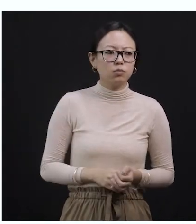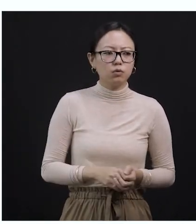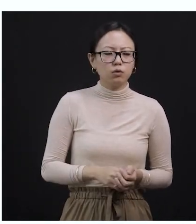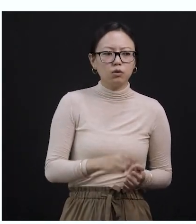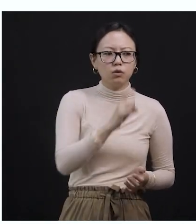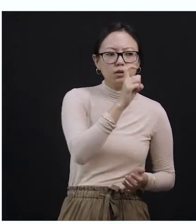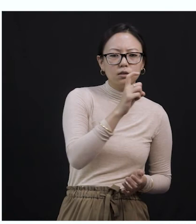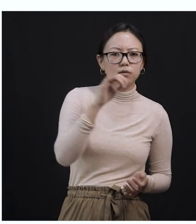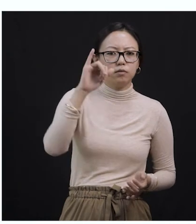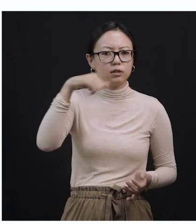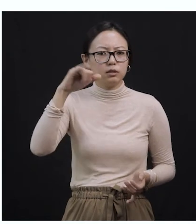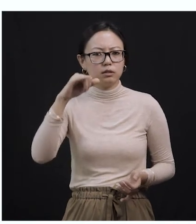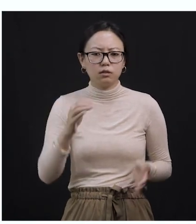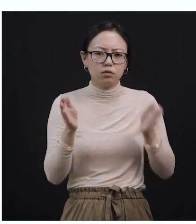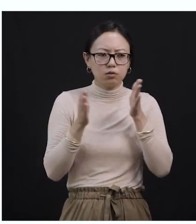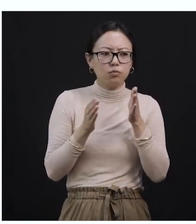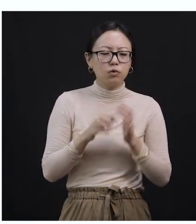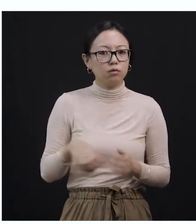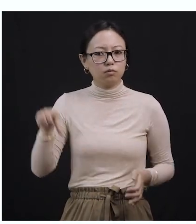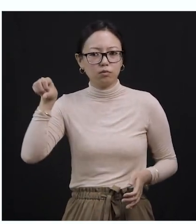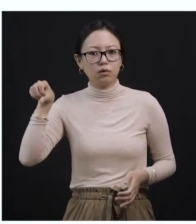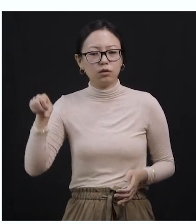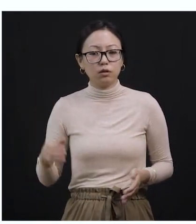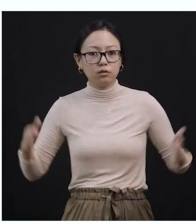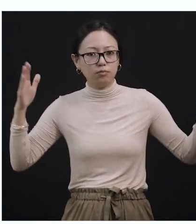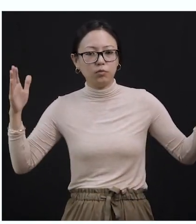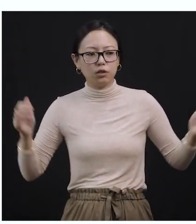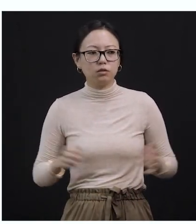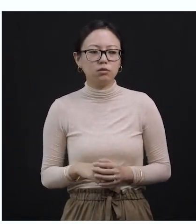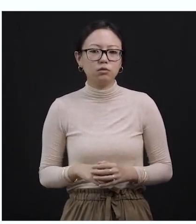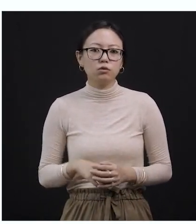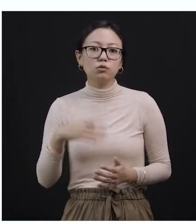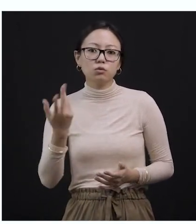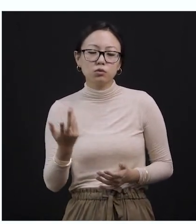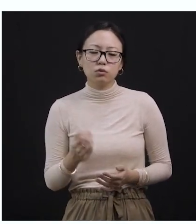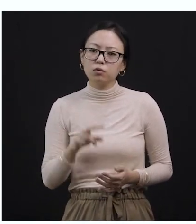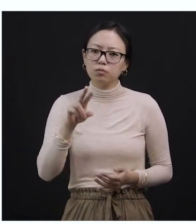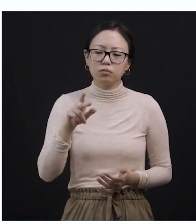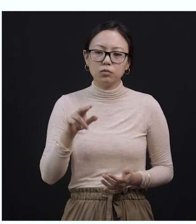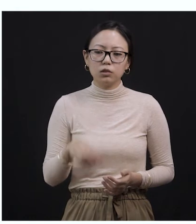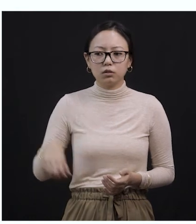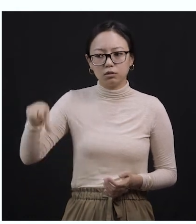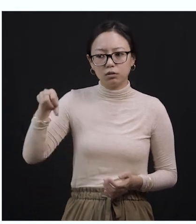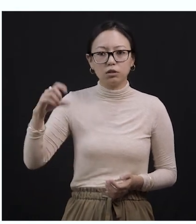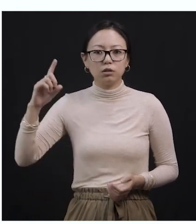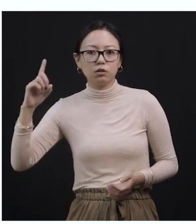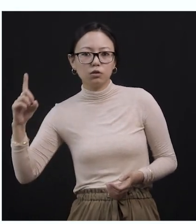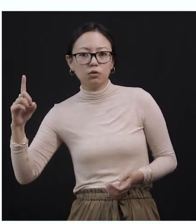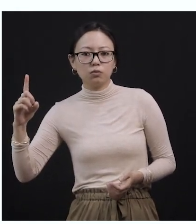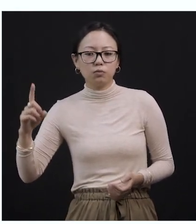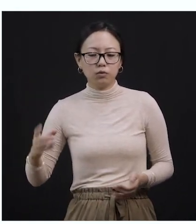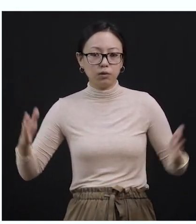and 7. So we can say that 91 is bigger than 72 and